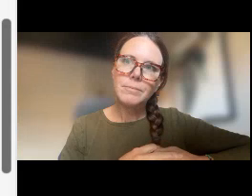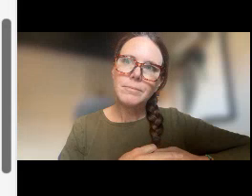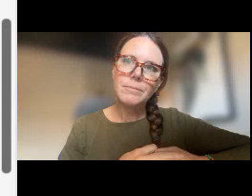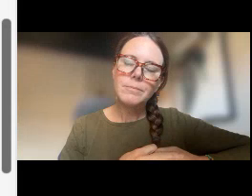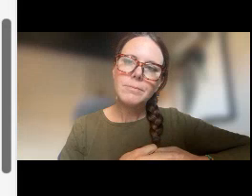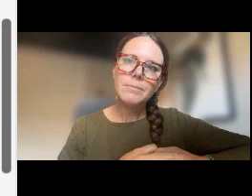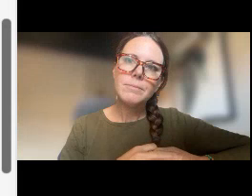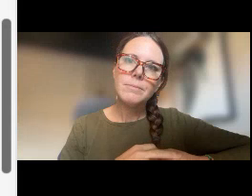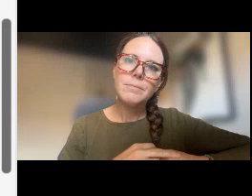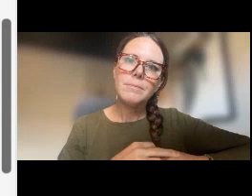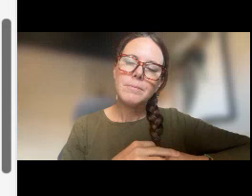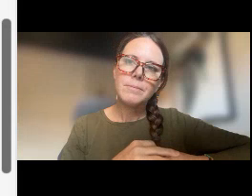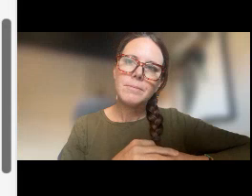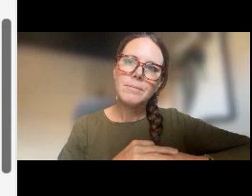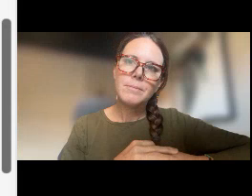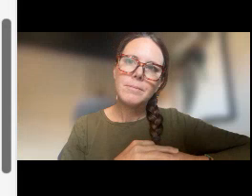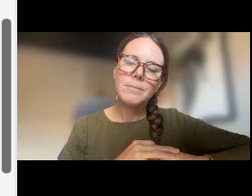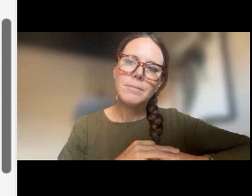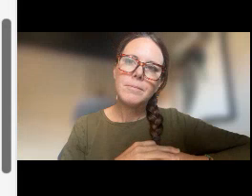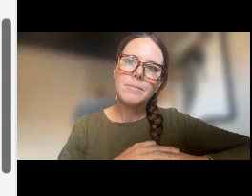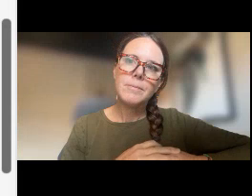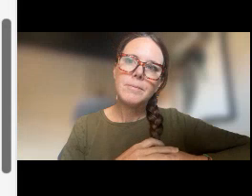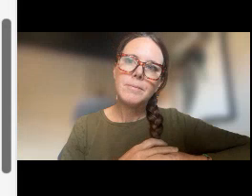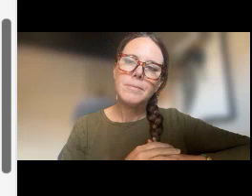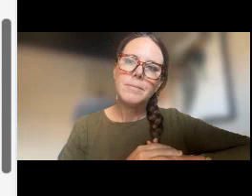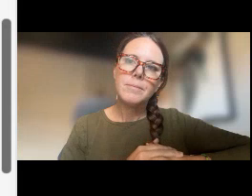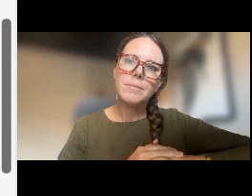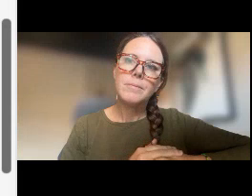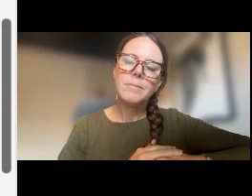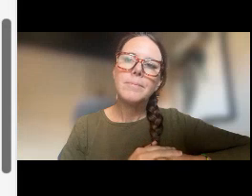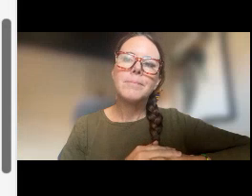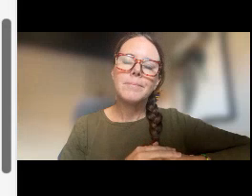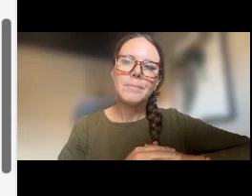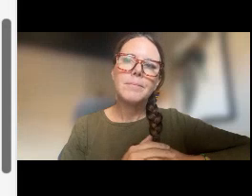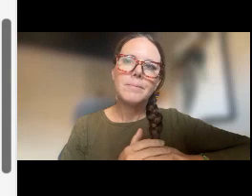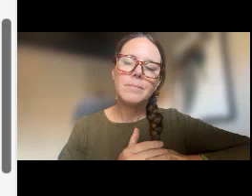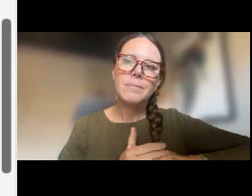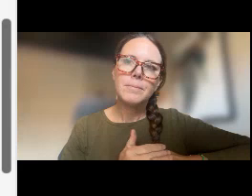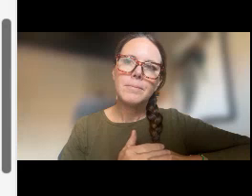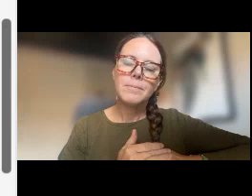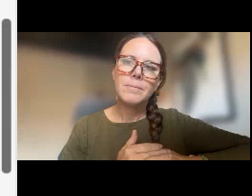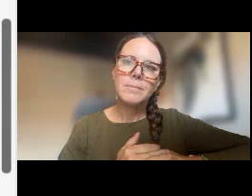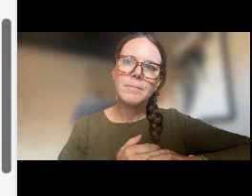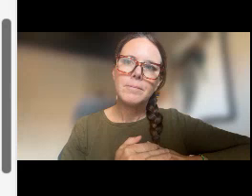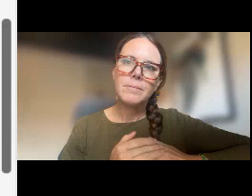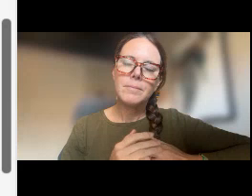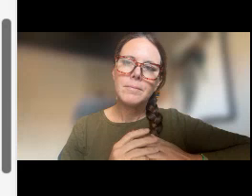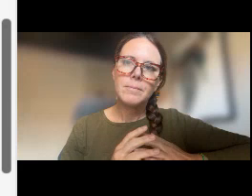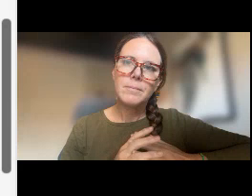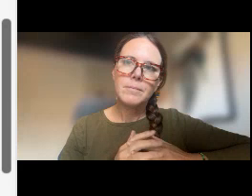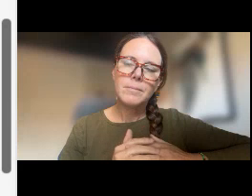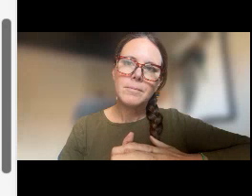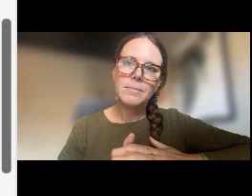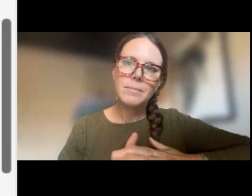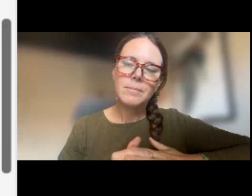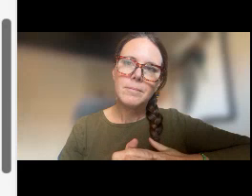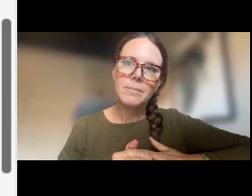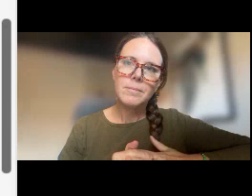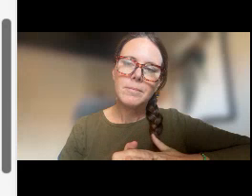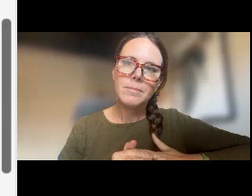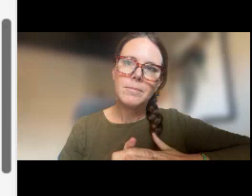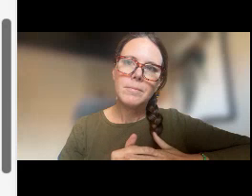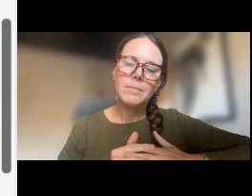fund this last year is because it brought an Oktoberfest event to Vancouver. And that was one of the motivations behind it, because yes, there are several